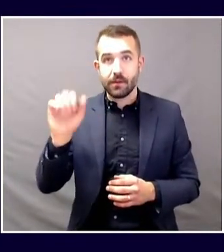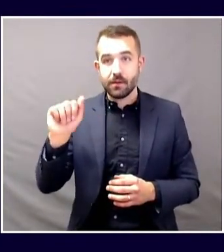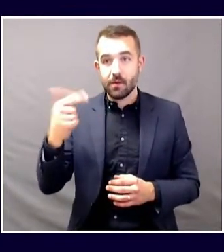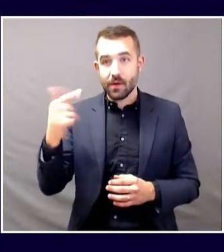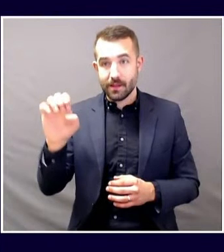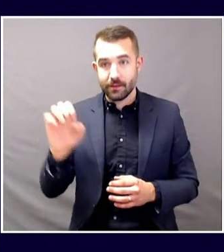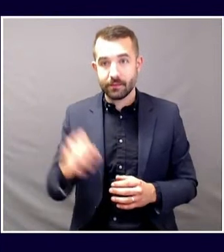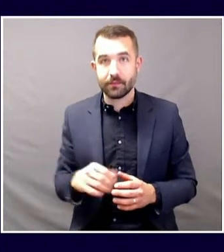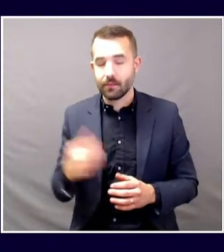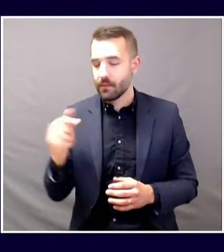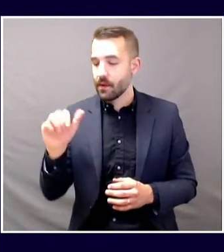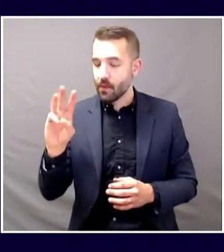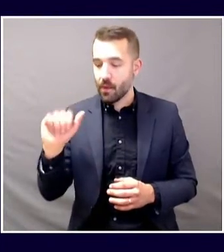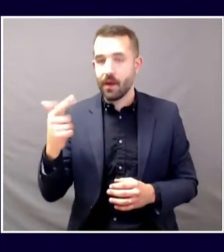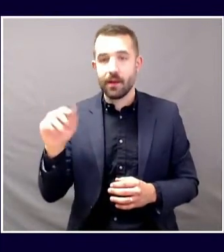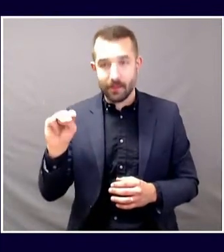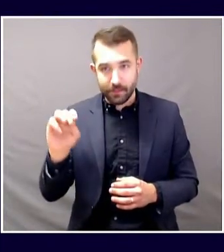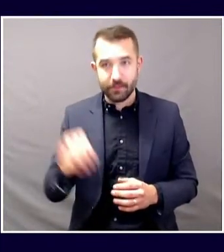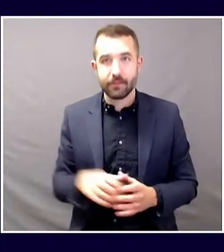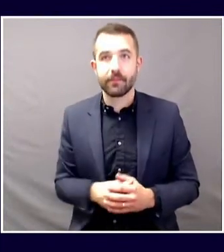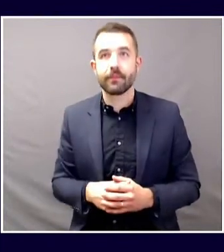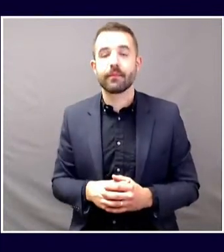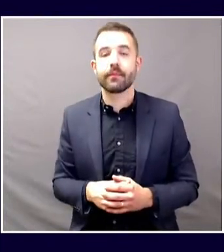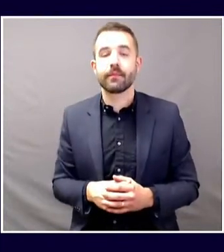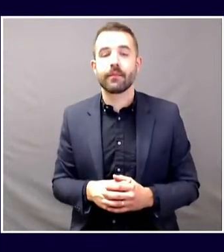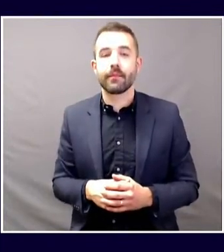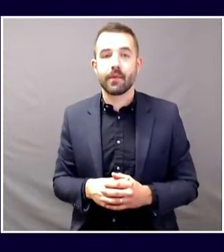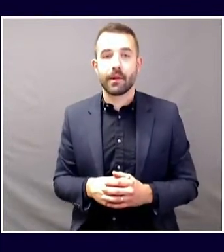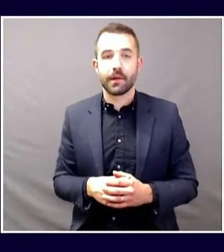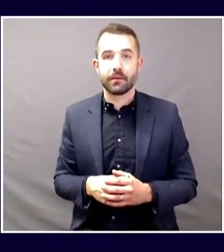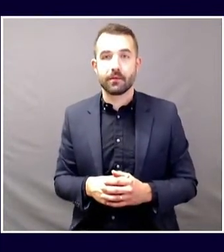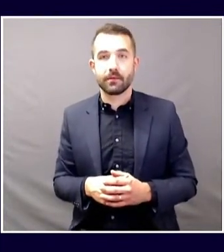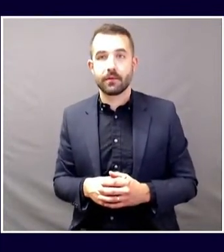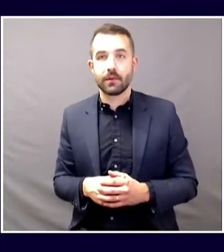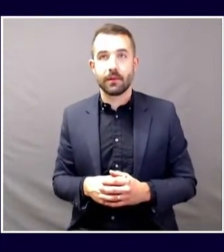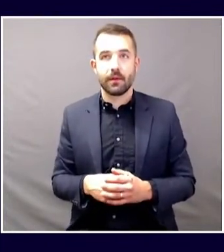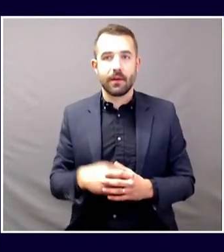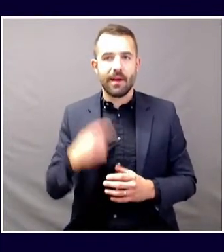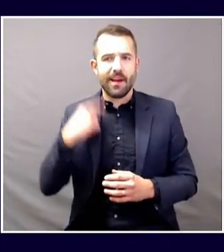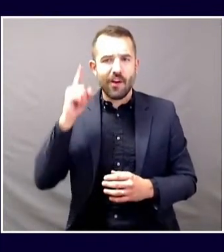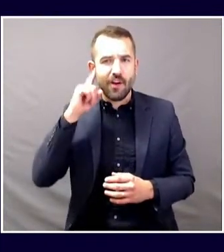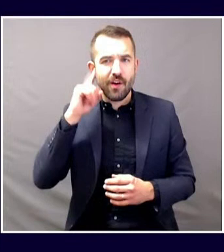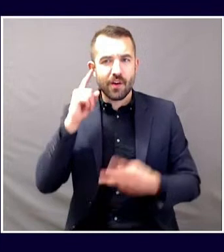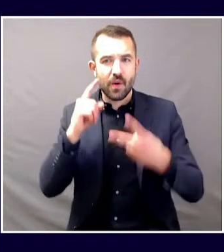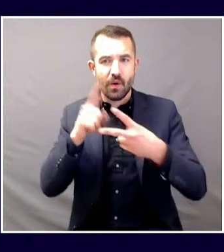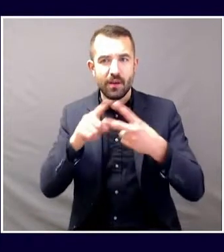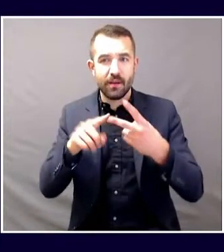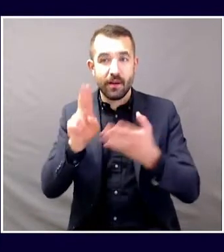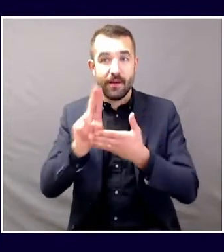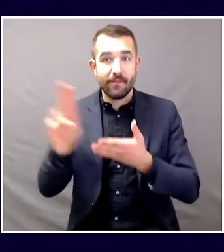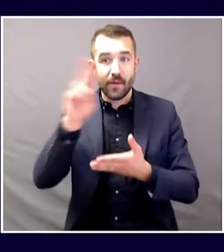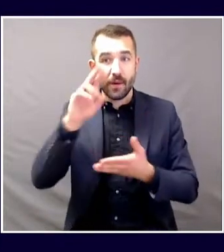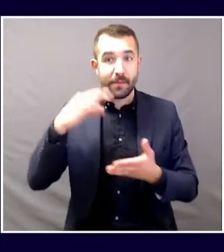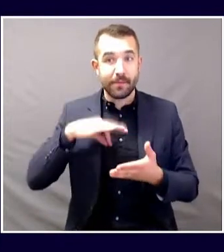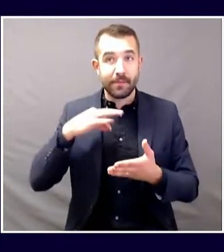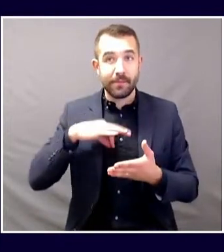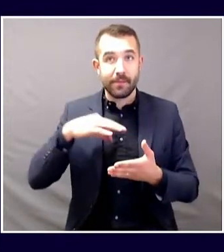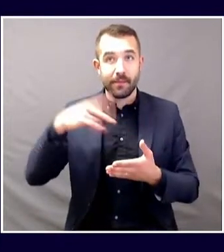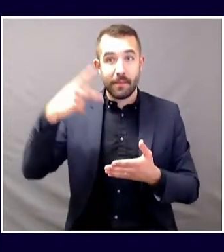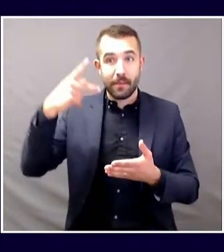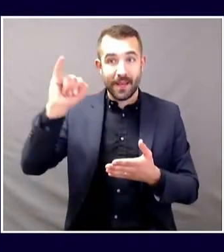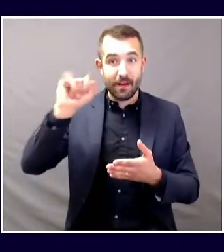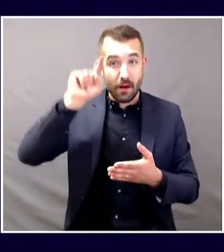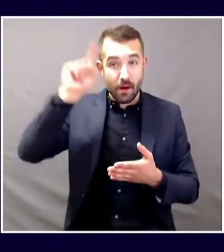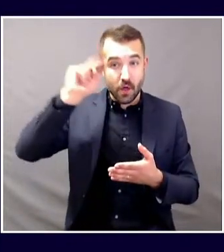I have two questions for you. We're hearing there are 4 cases at the University of Maine at Presque Isle of students that are in